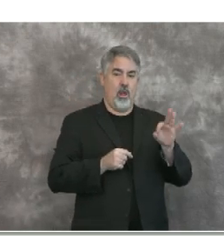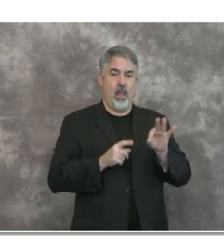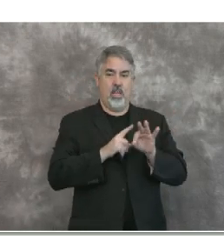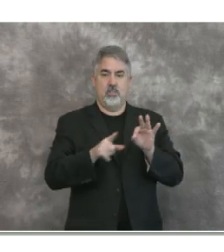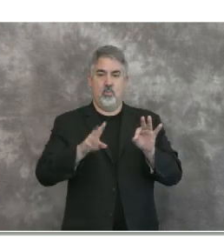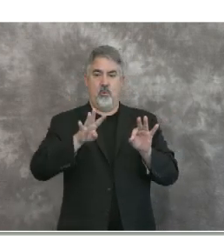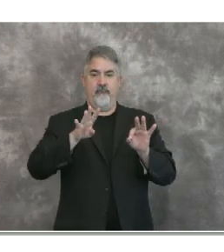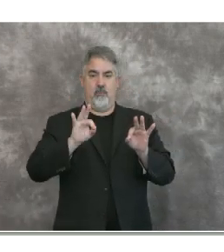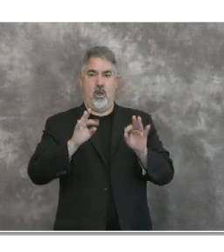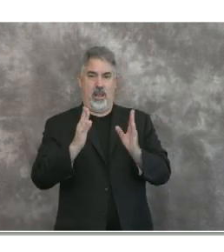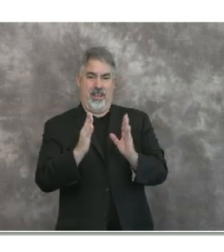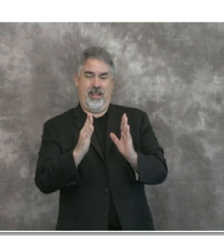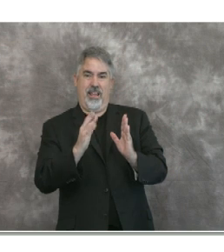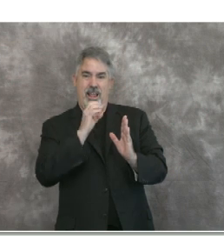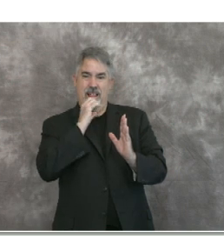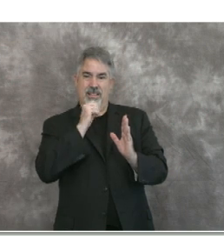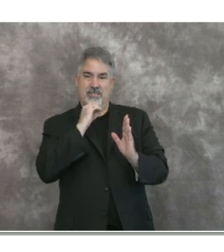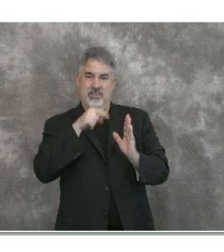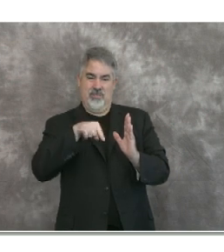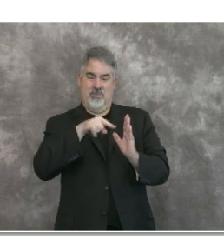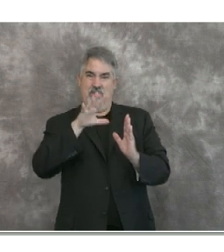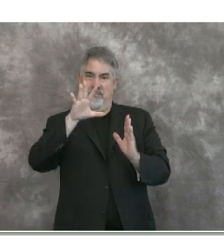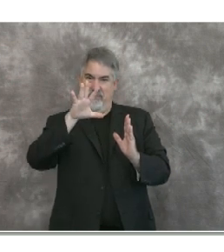about 52%, which is